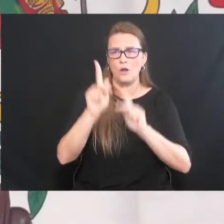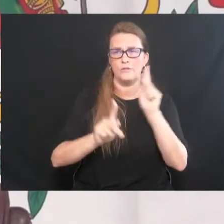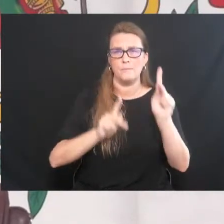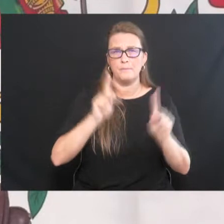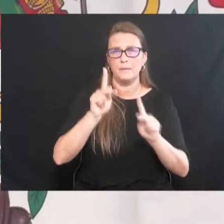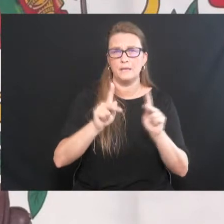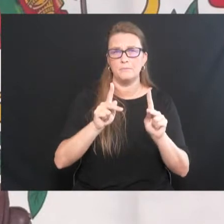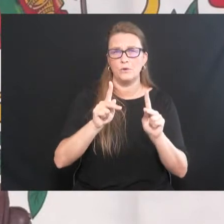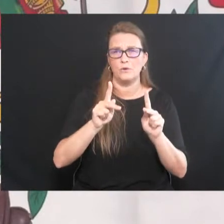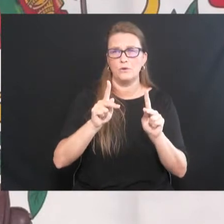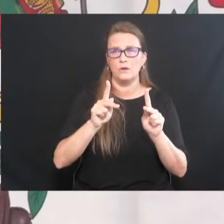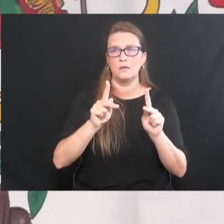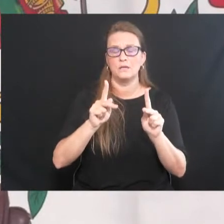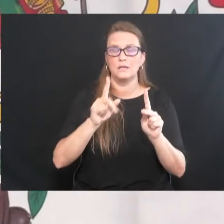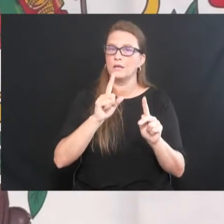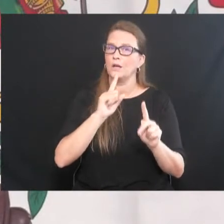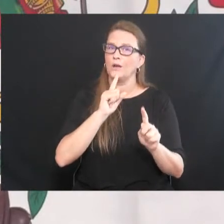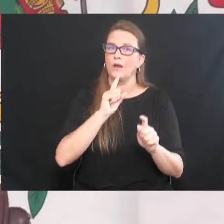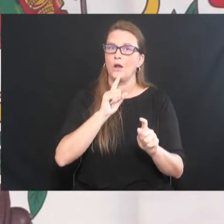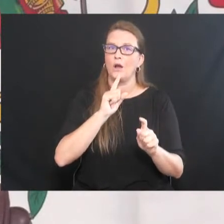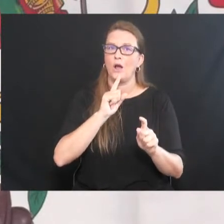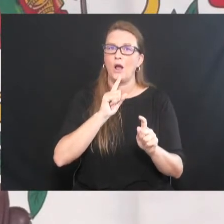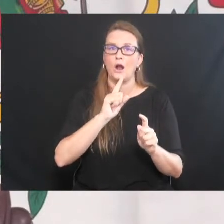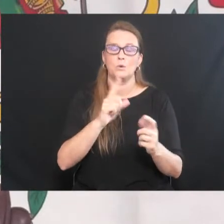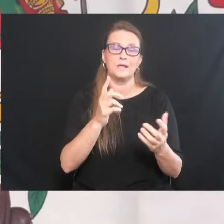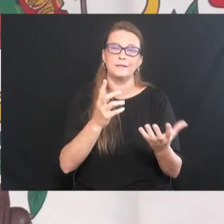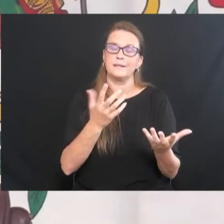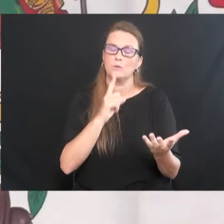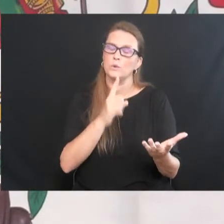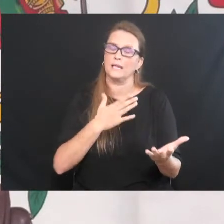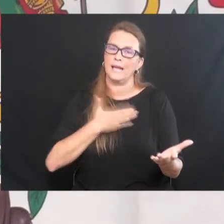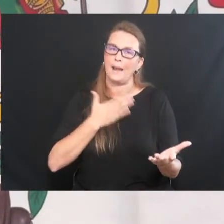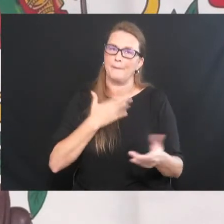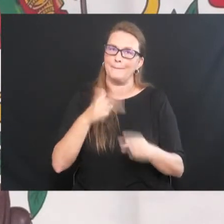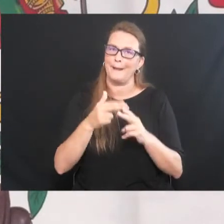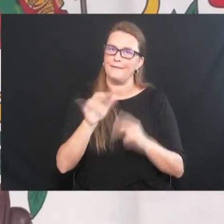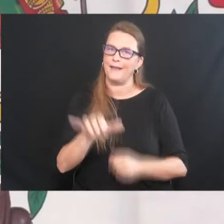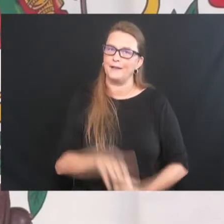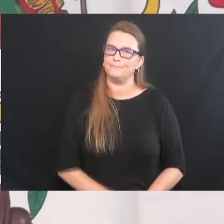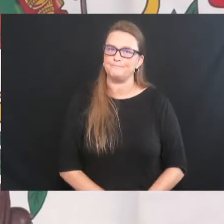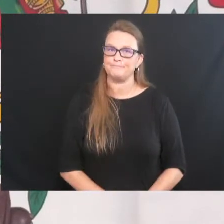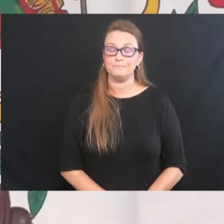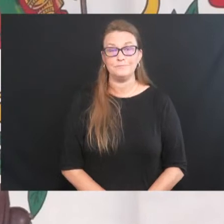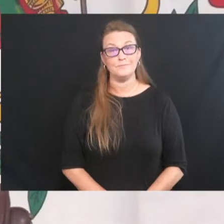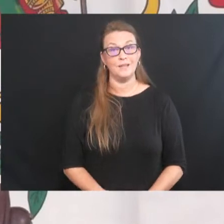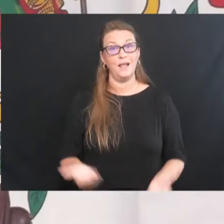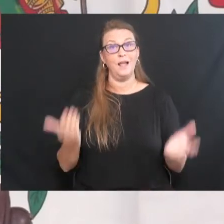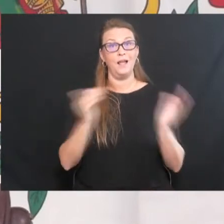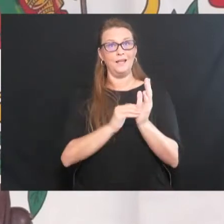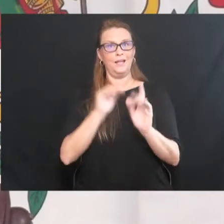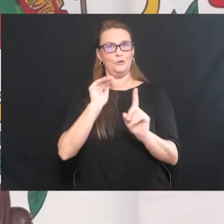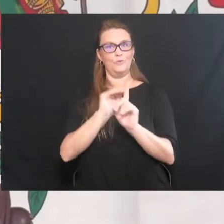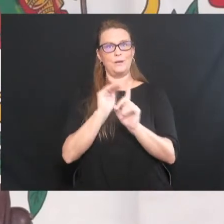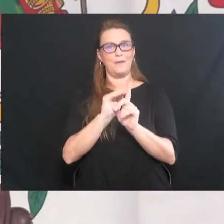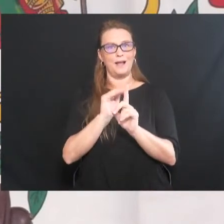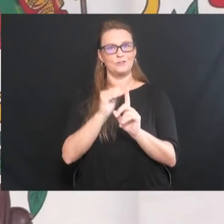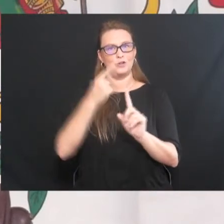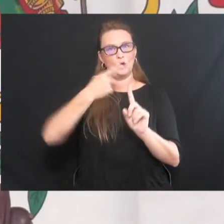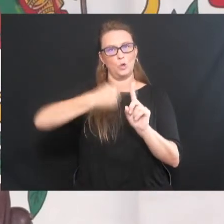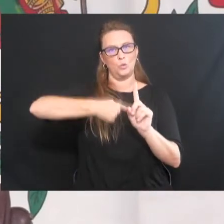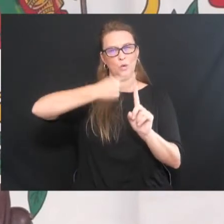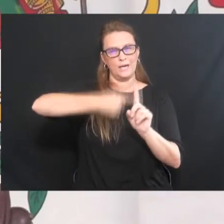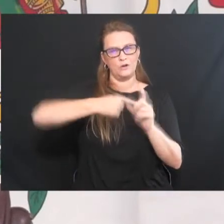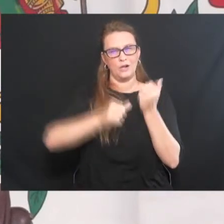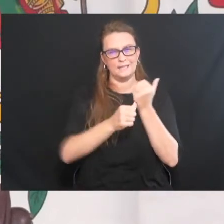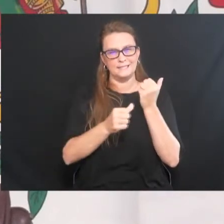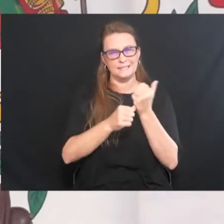have done. So I just couldn't possibly be happier. I want to remind you again about this rental assistance